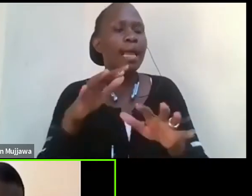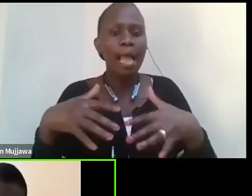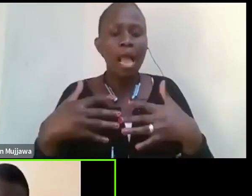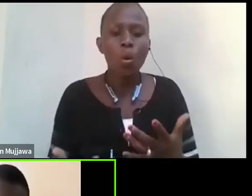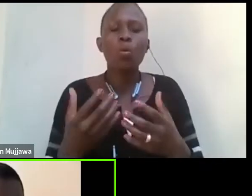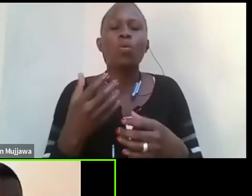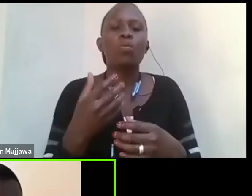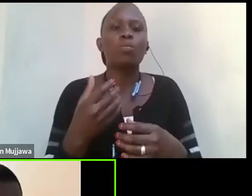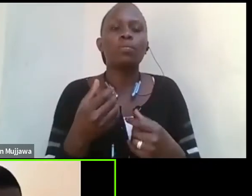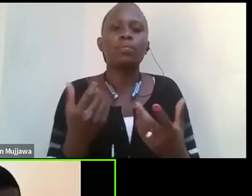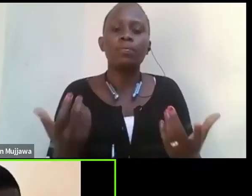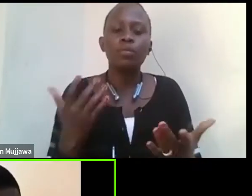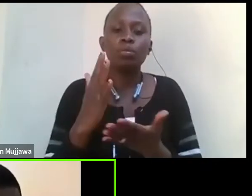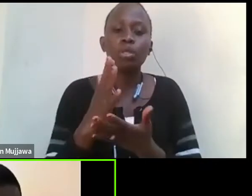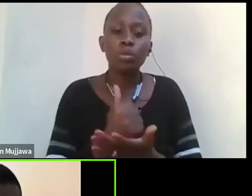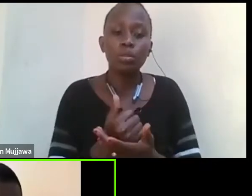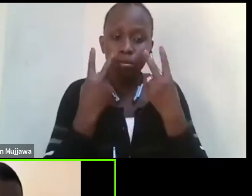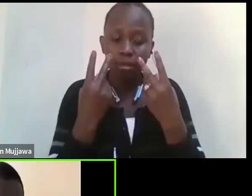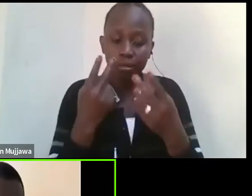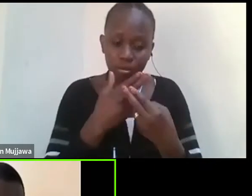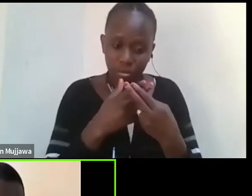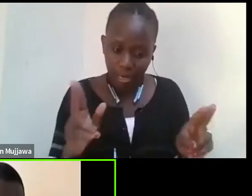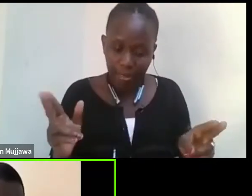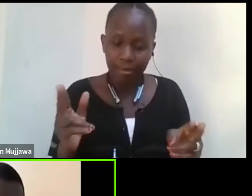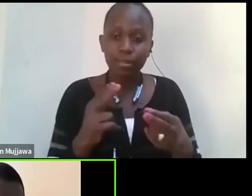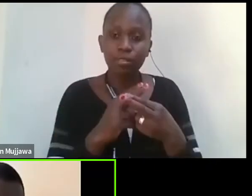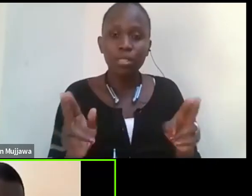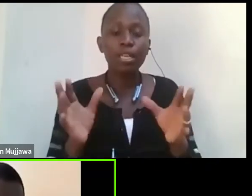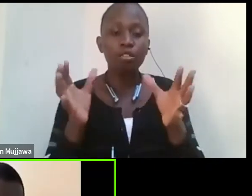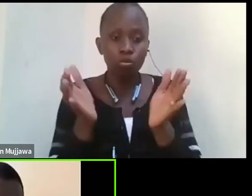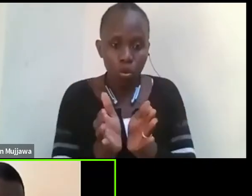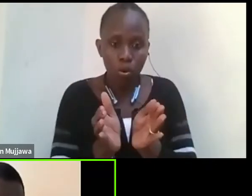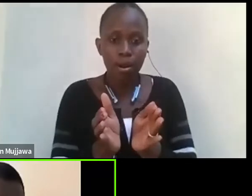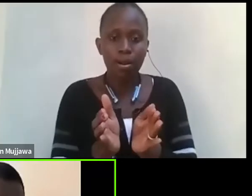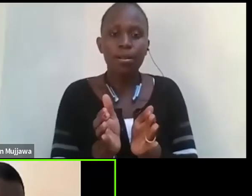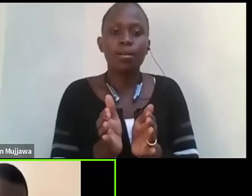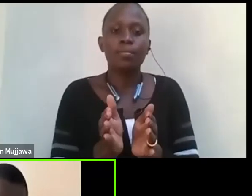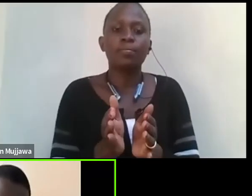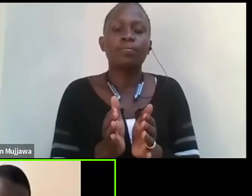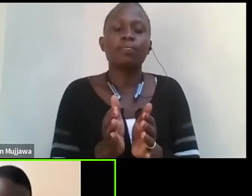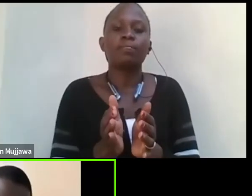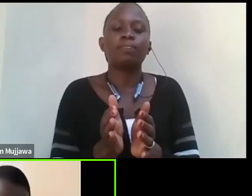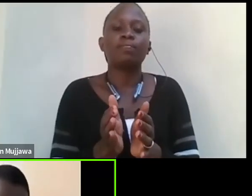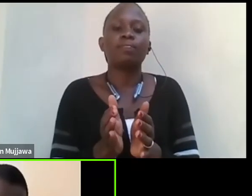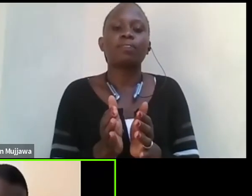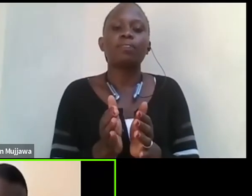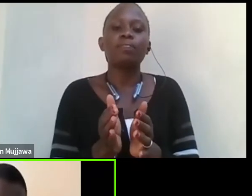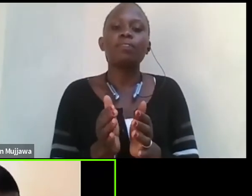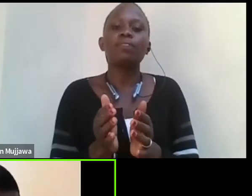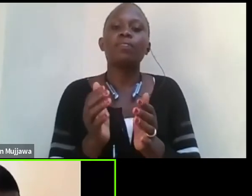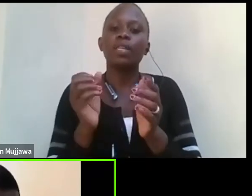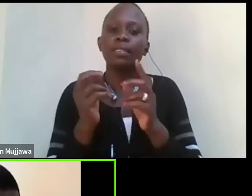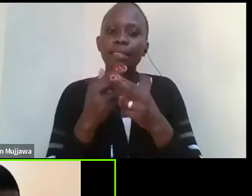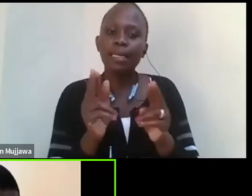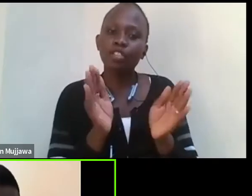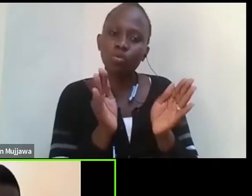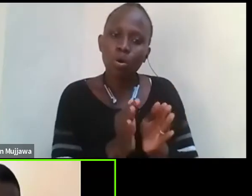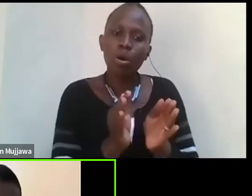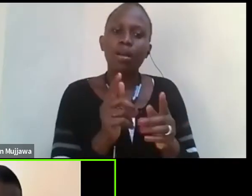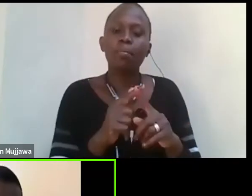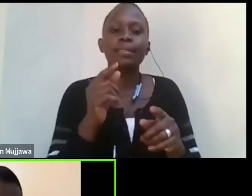like? Because as you start small, I'm getting for every one of us, the aim is to